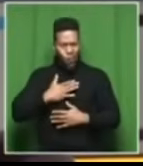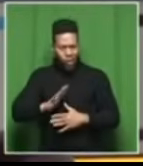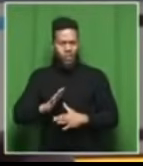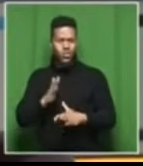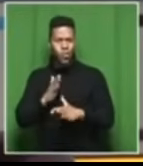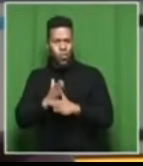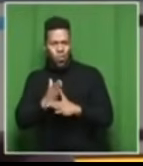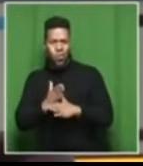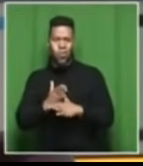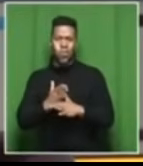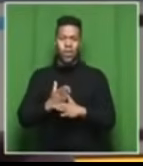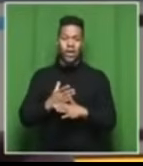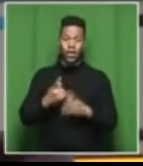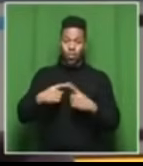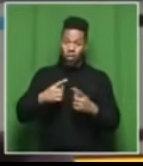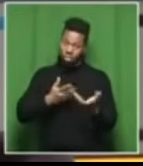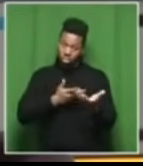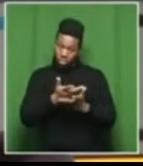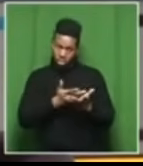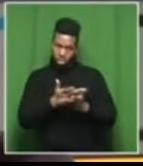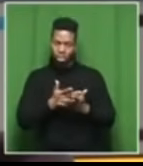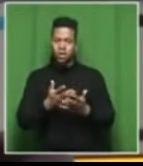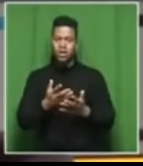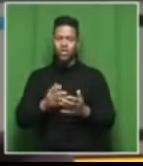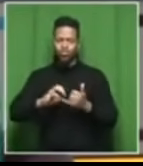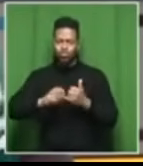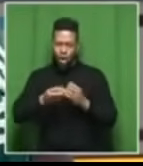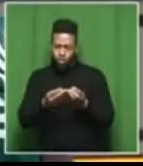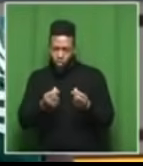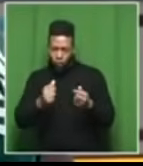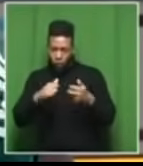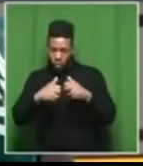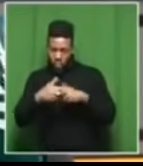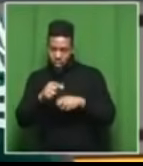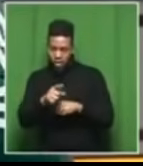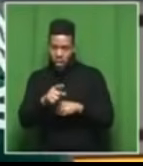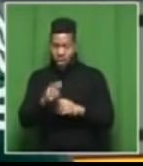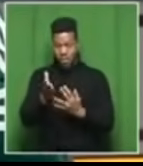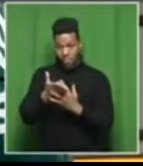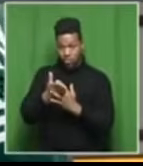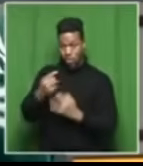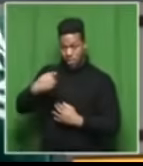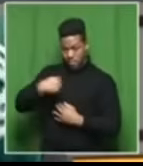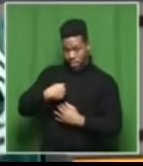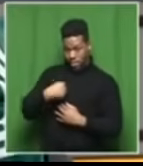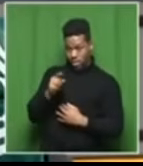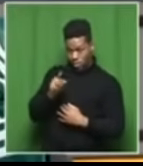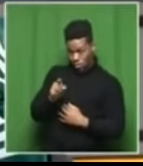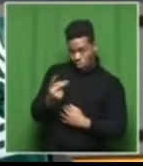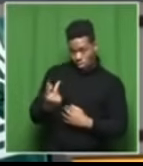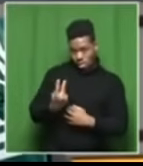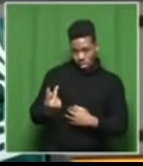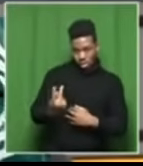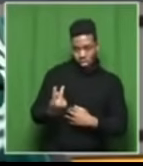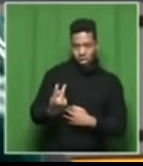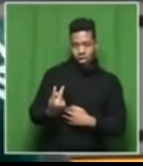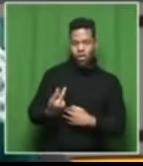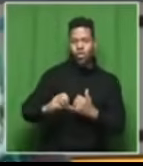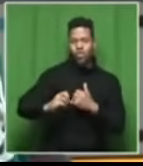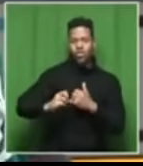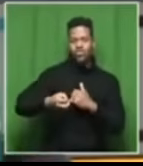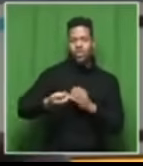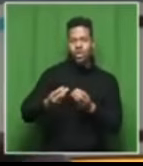We've been talking, this will be our third time speaking, how to sort out this problem. I think between me and him, we will sort out this problem.